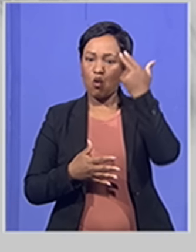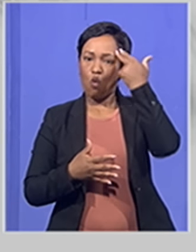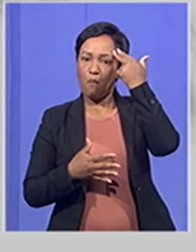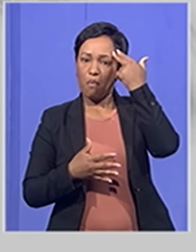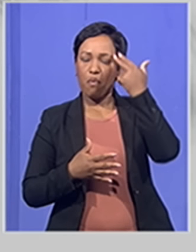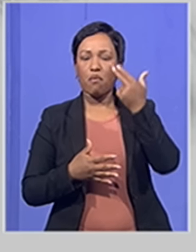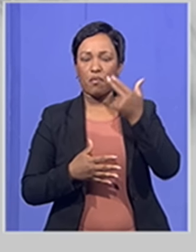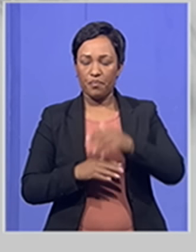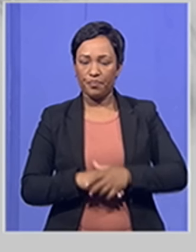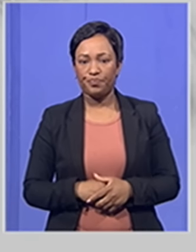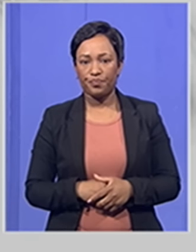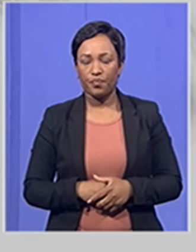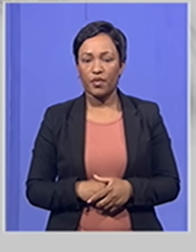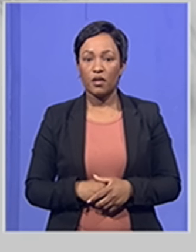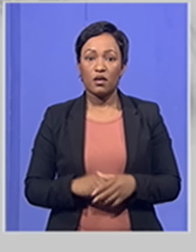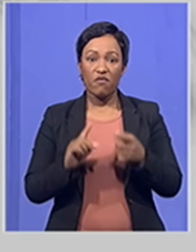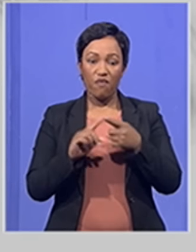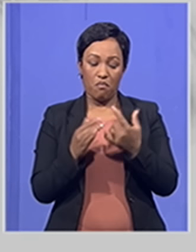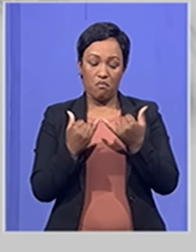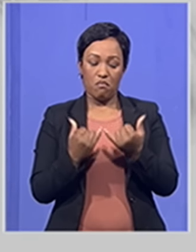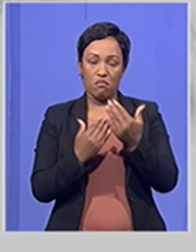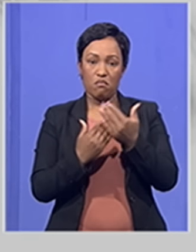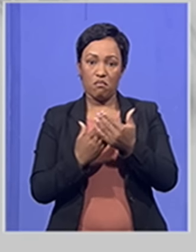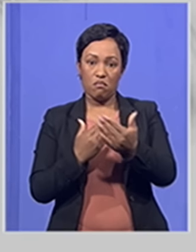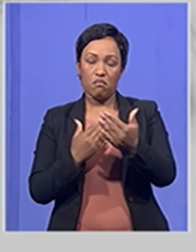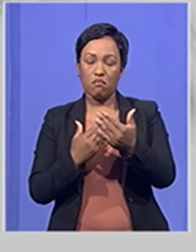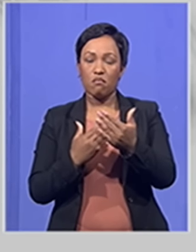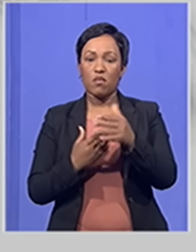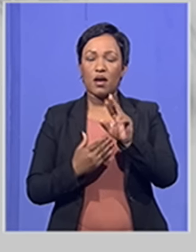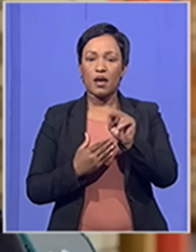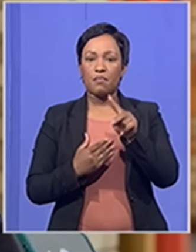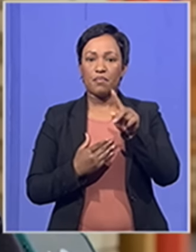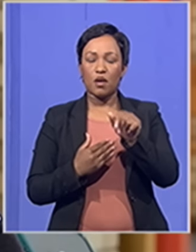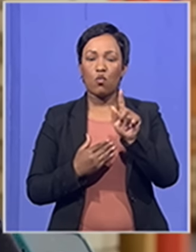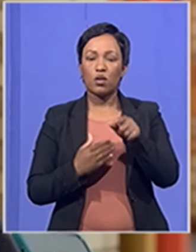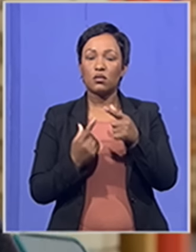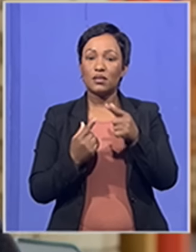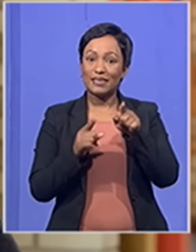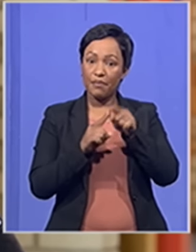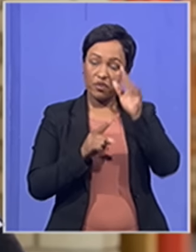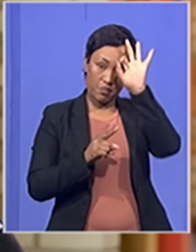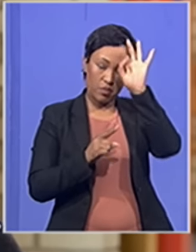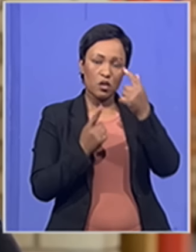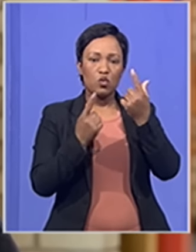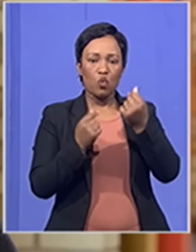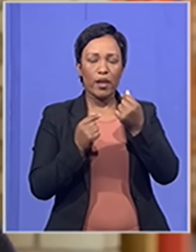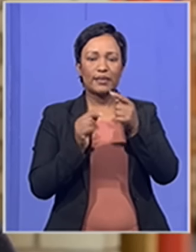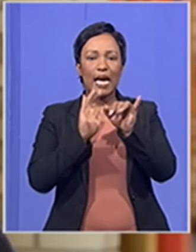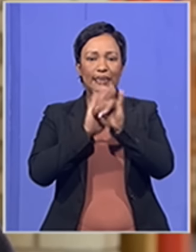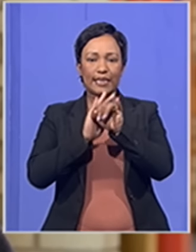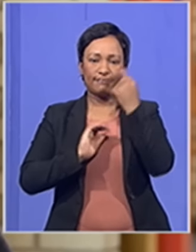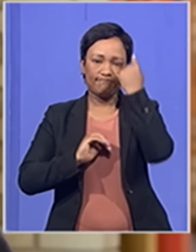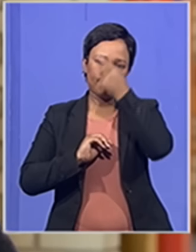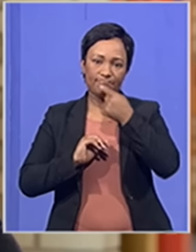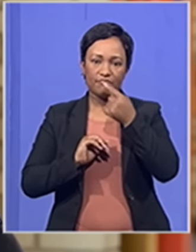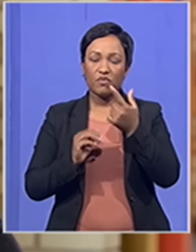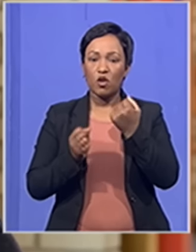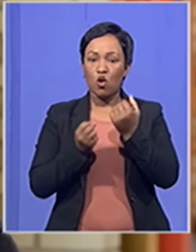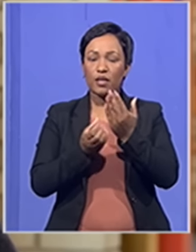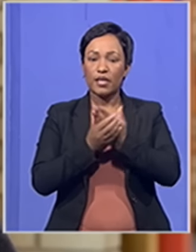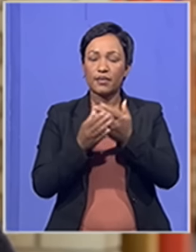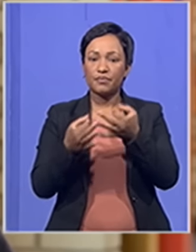circumstances. From now until then, the state will conduct an identity parade. So the matter then is postponed to the 20th